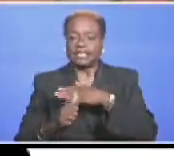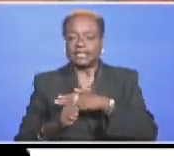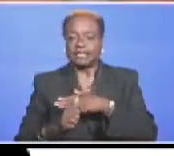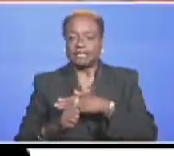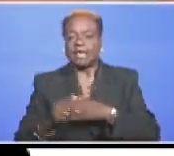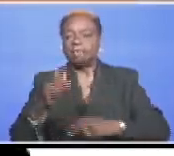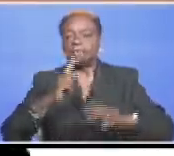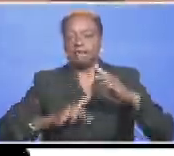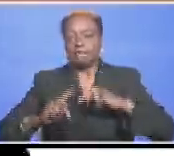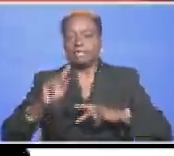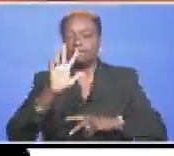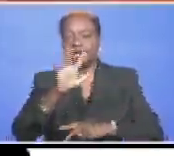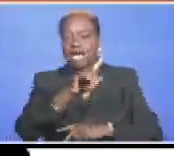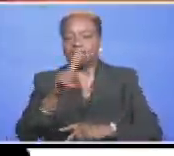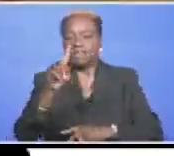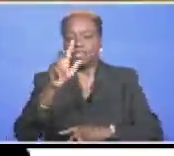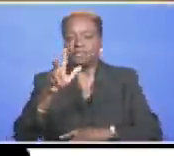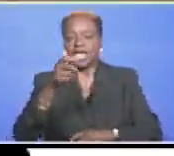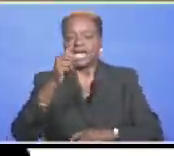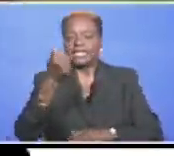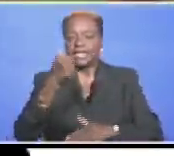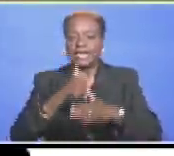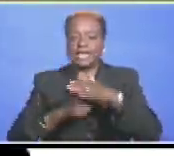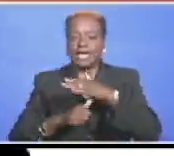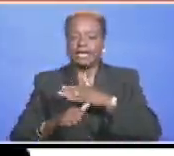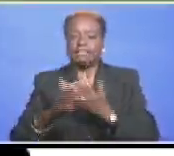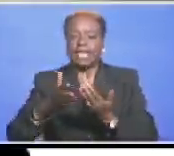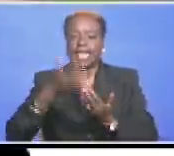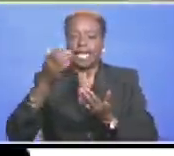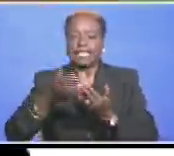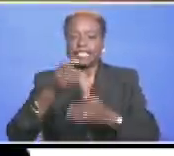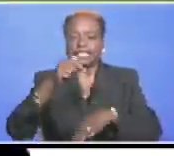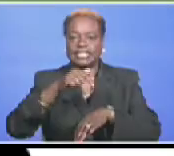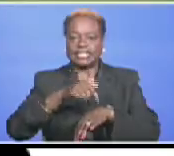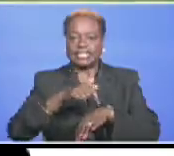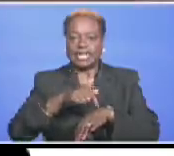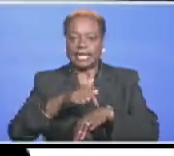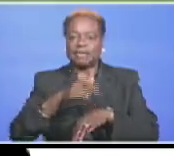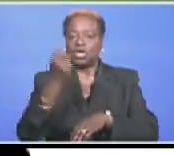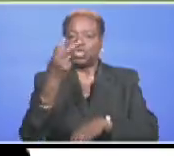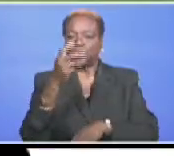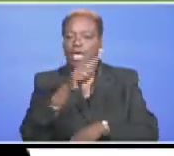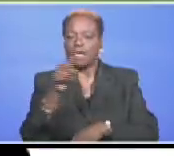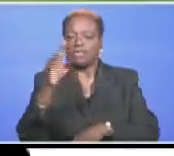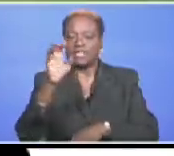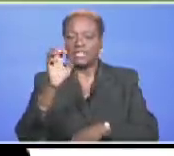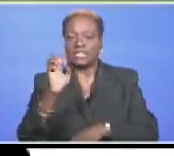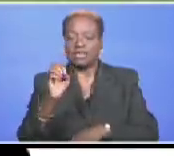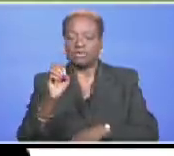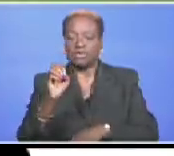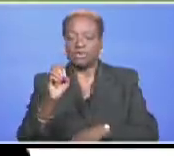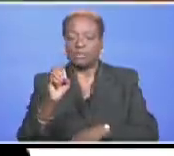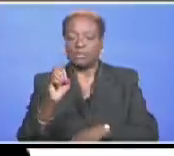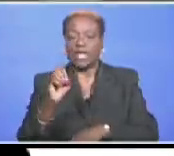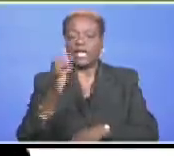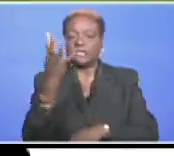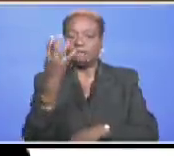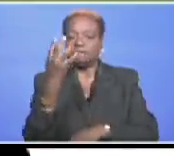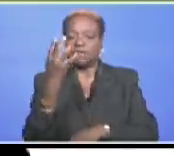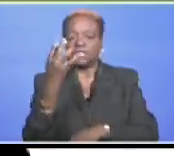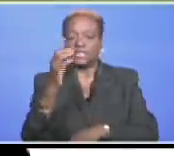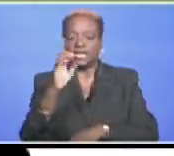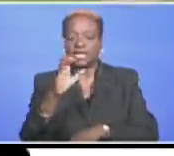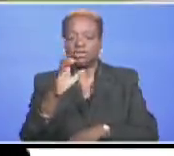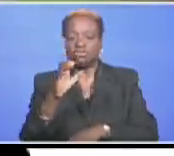JBLN 5-3. The 10 and unders had the easiest time shutting out JBLN 12-0. As for the 14 unders, the